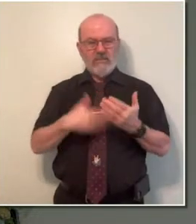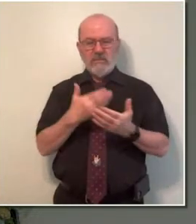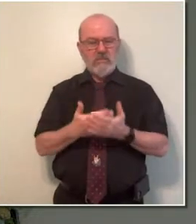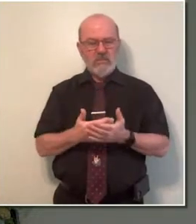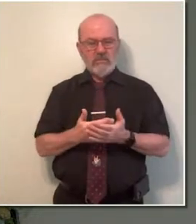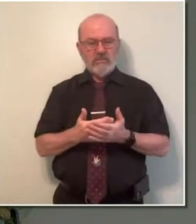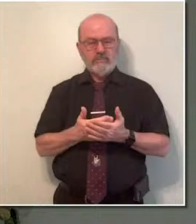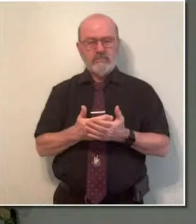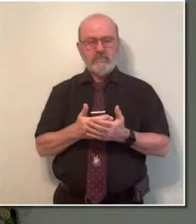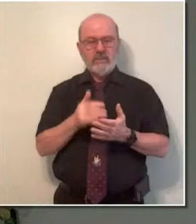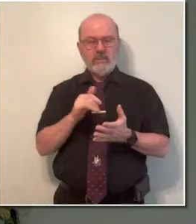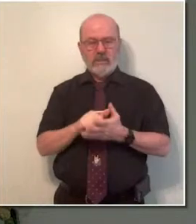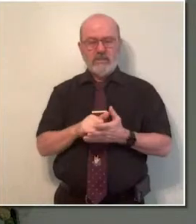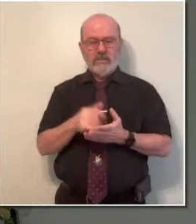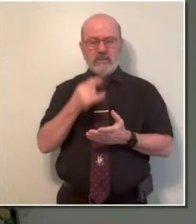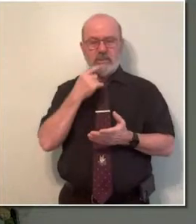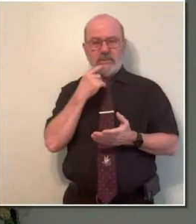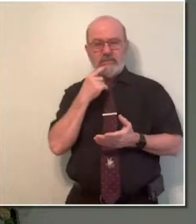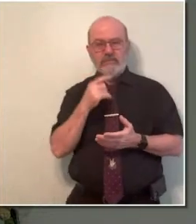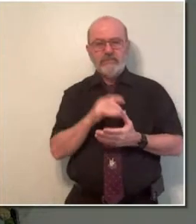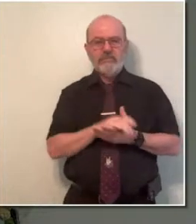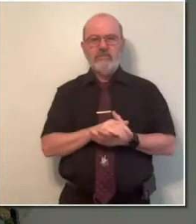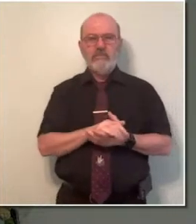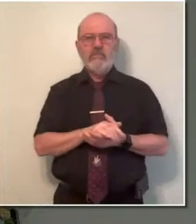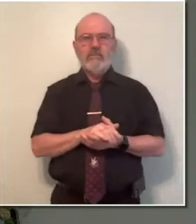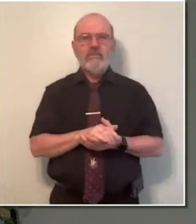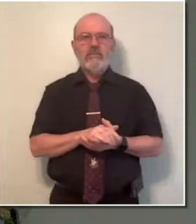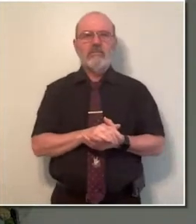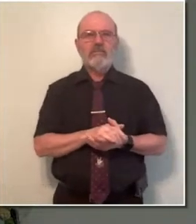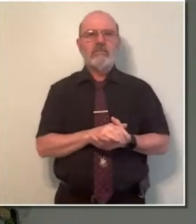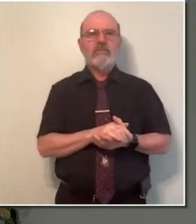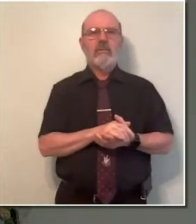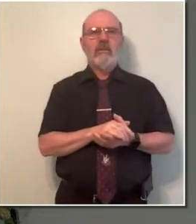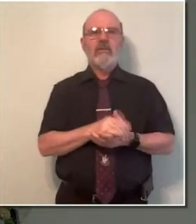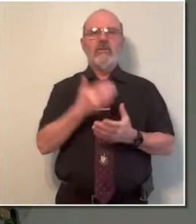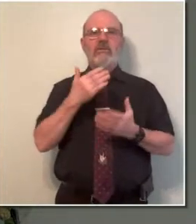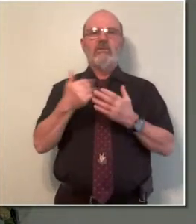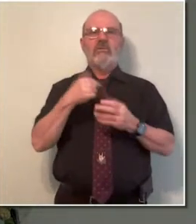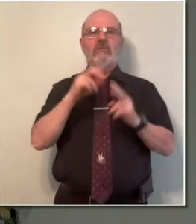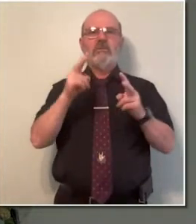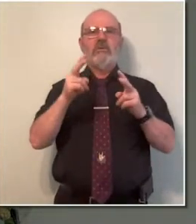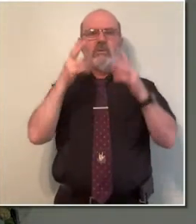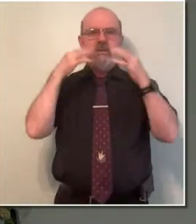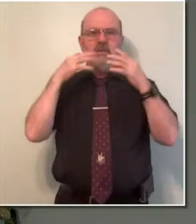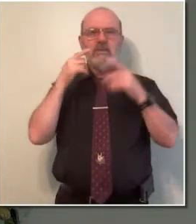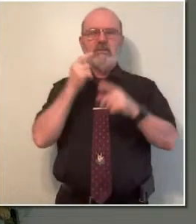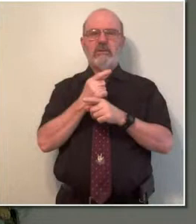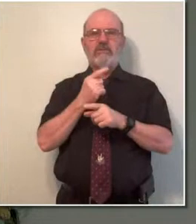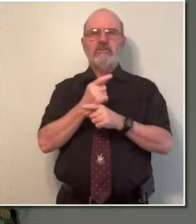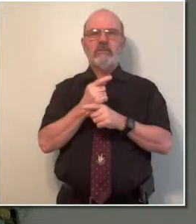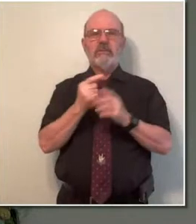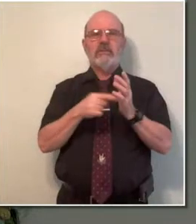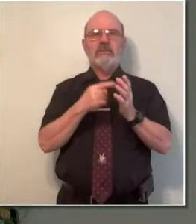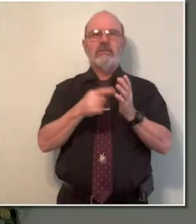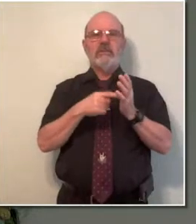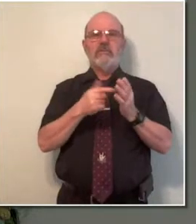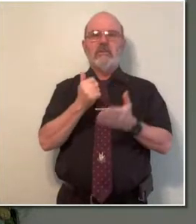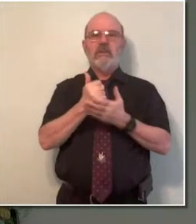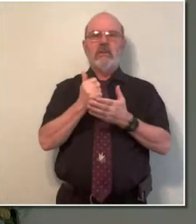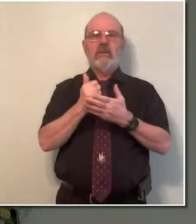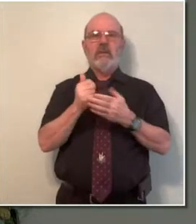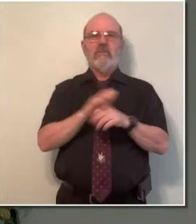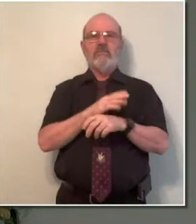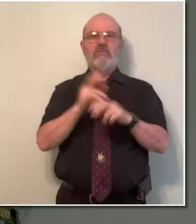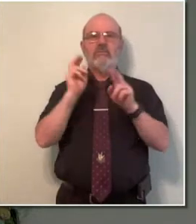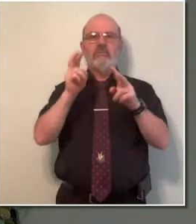essentially what he says there. It's good for us to behold the tears, isn't it? Sometimes it's very helpful to